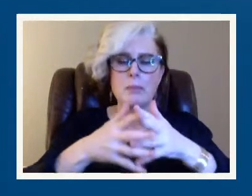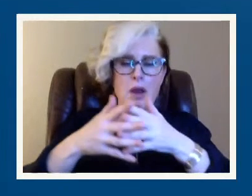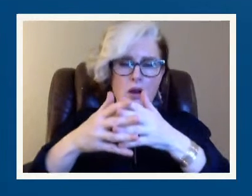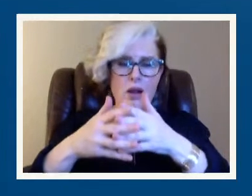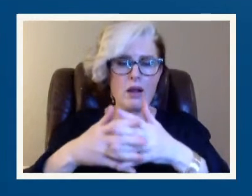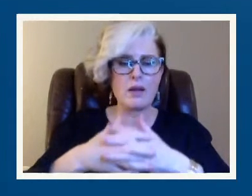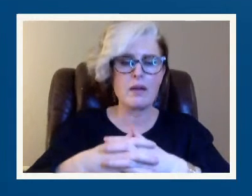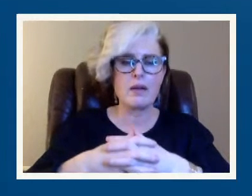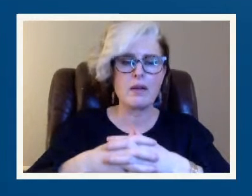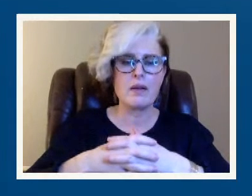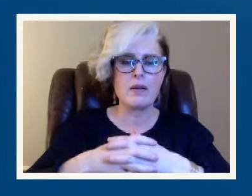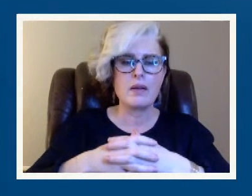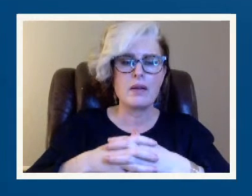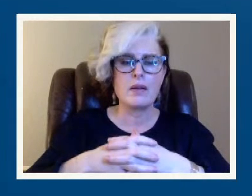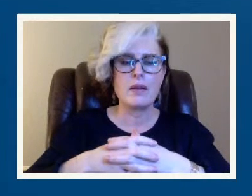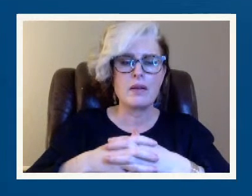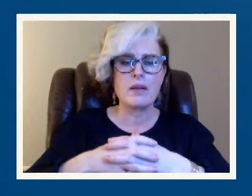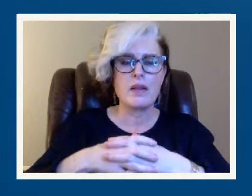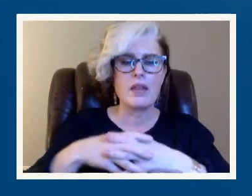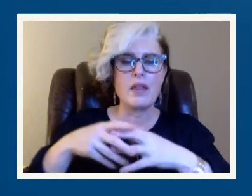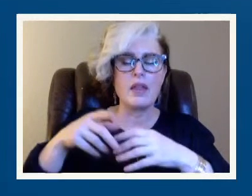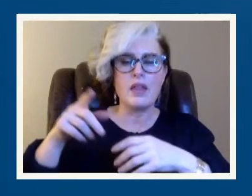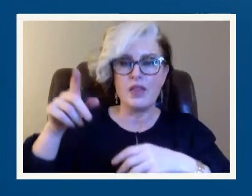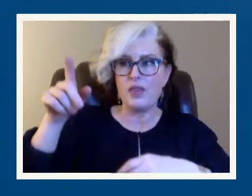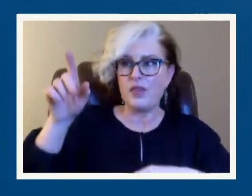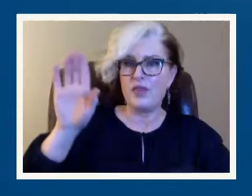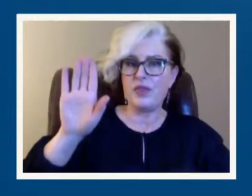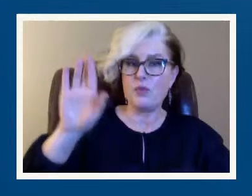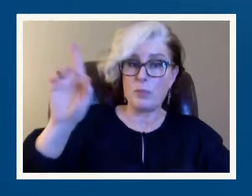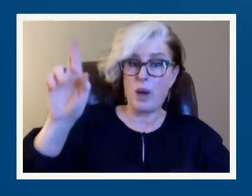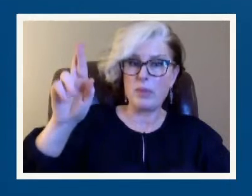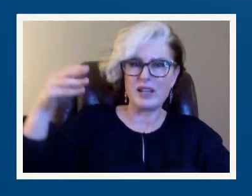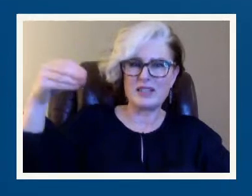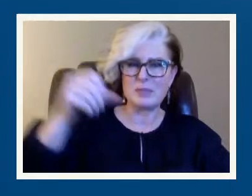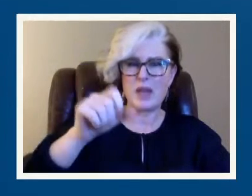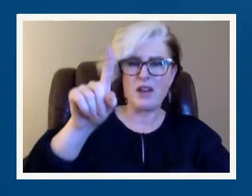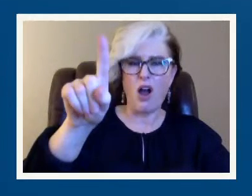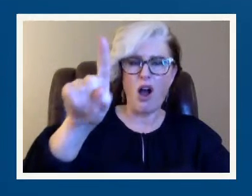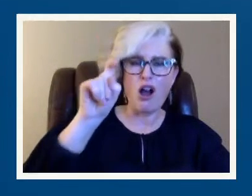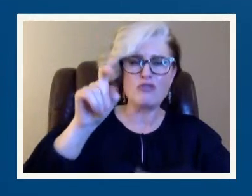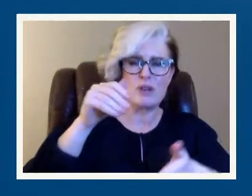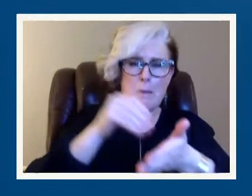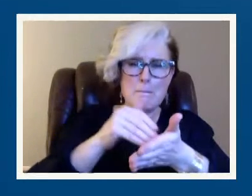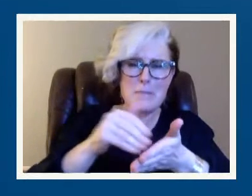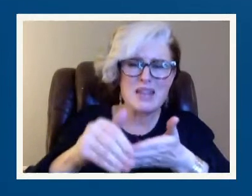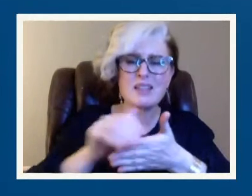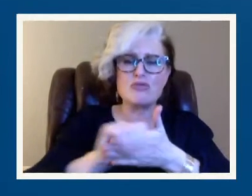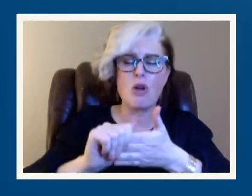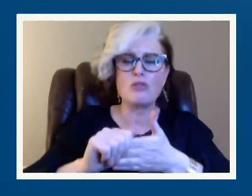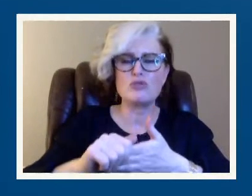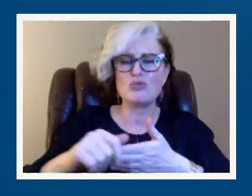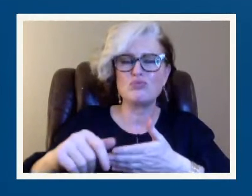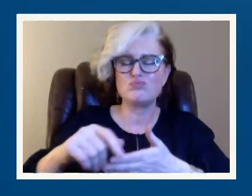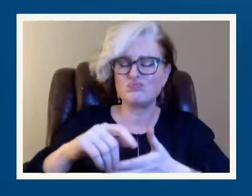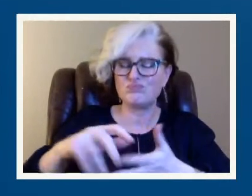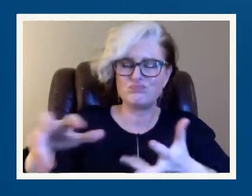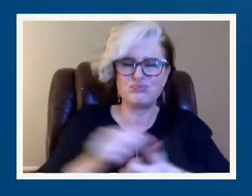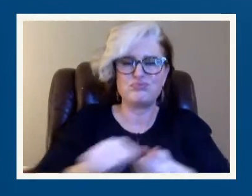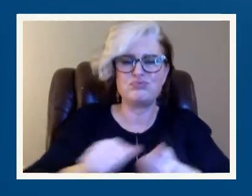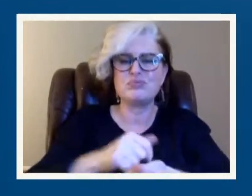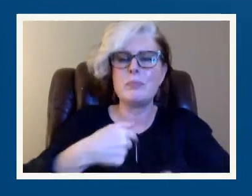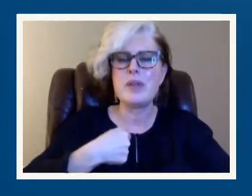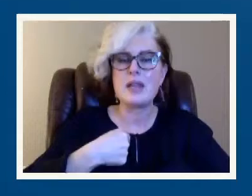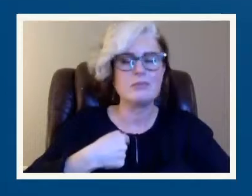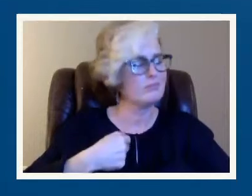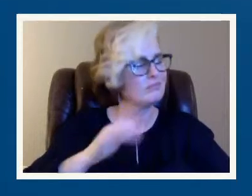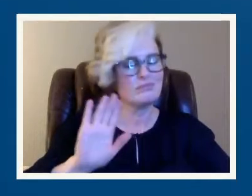And they've spent over $100 million to try to destroy me. And here we're still